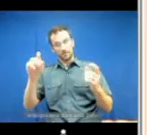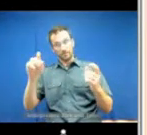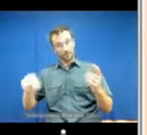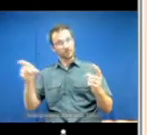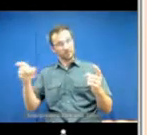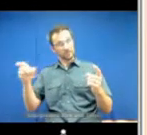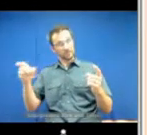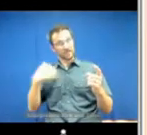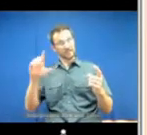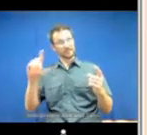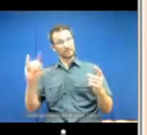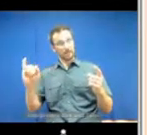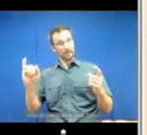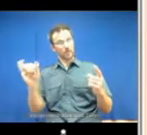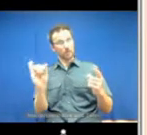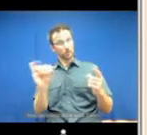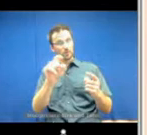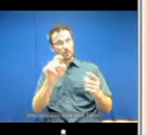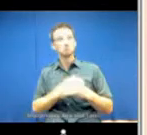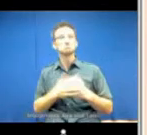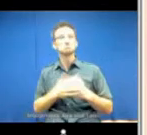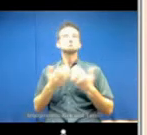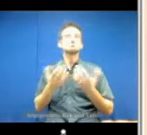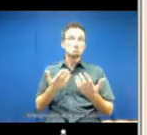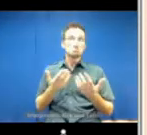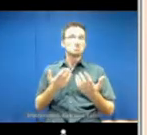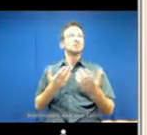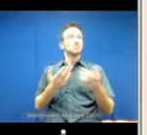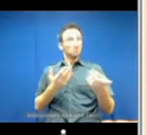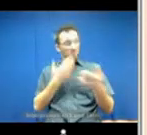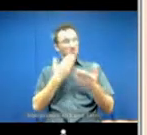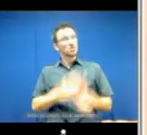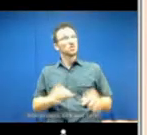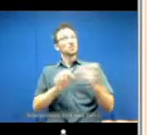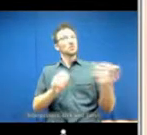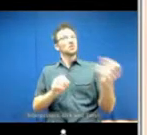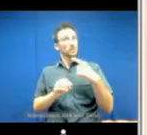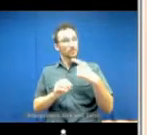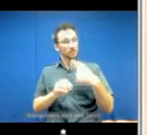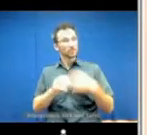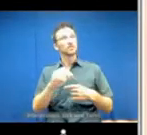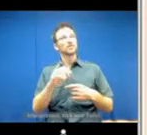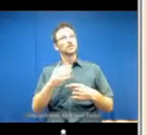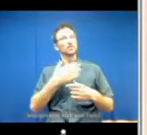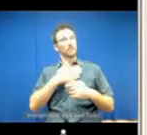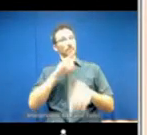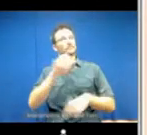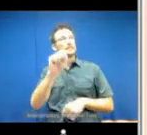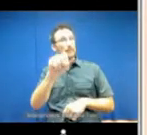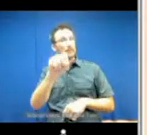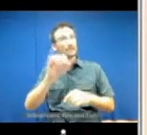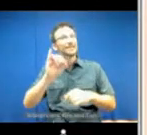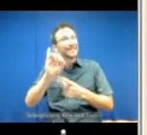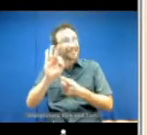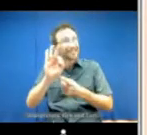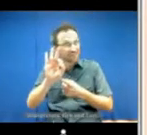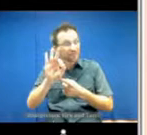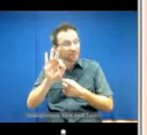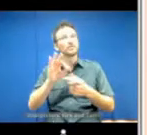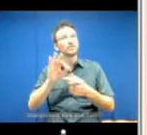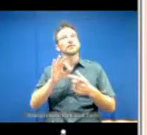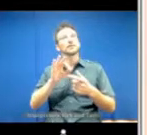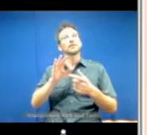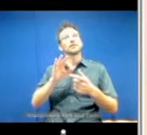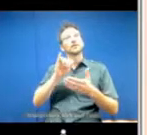That's a good question. And it certainly would be the case if the opponent used